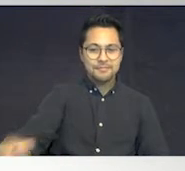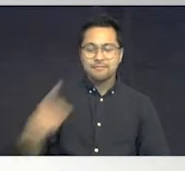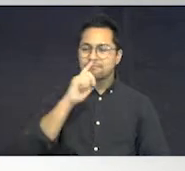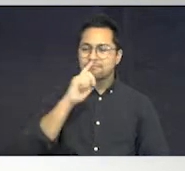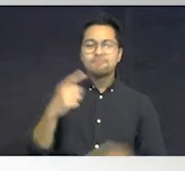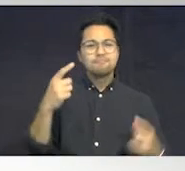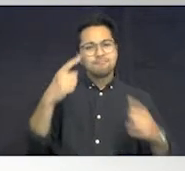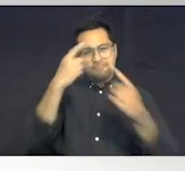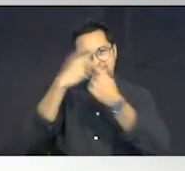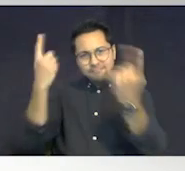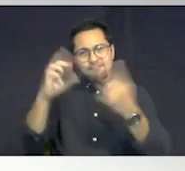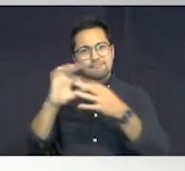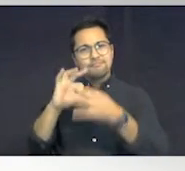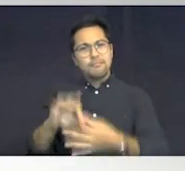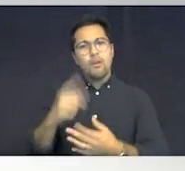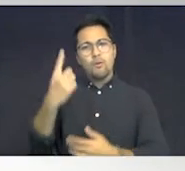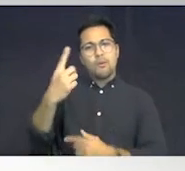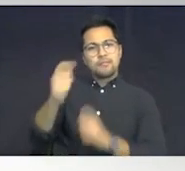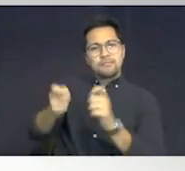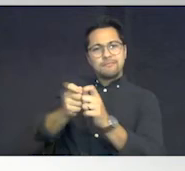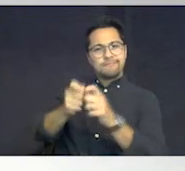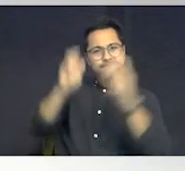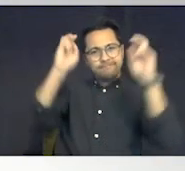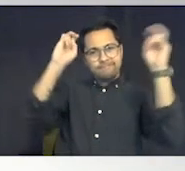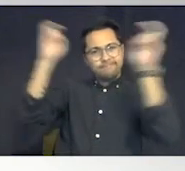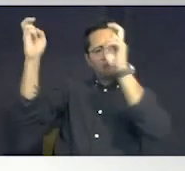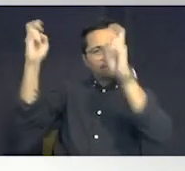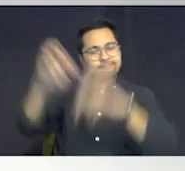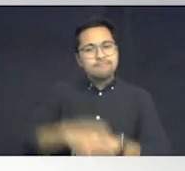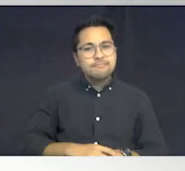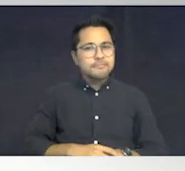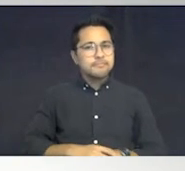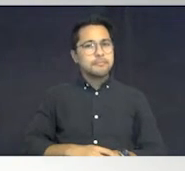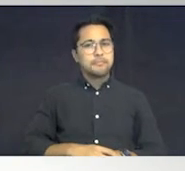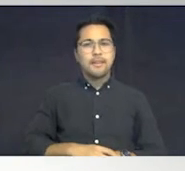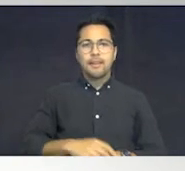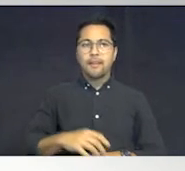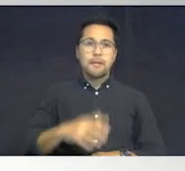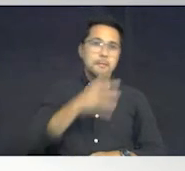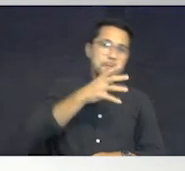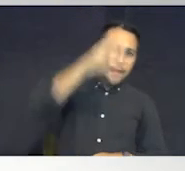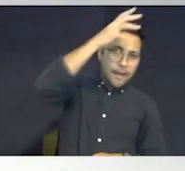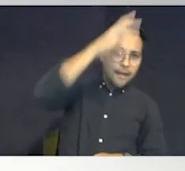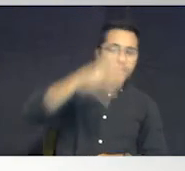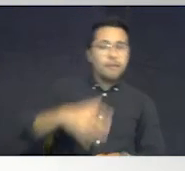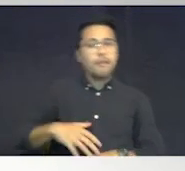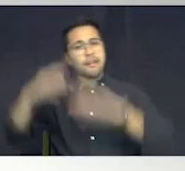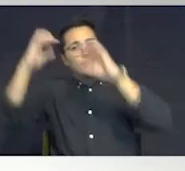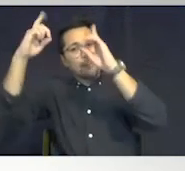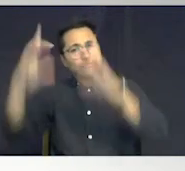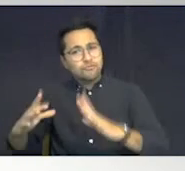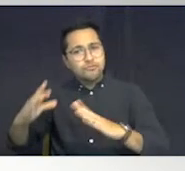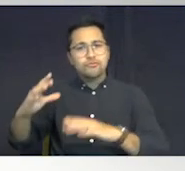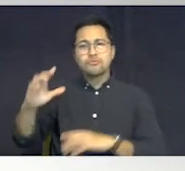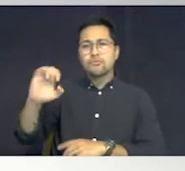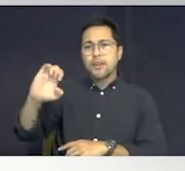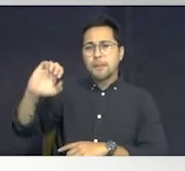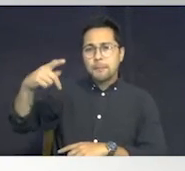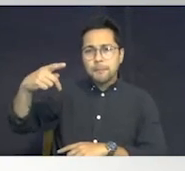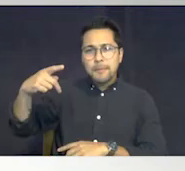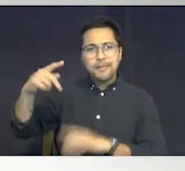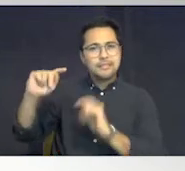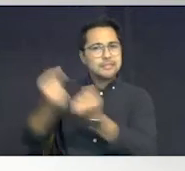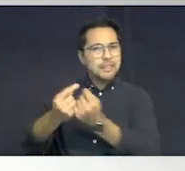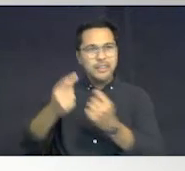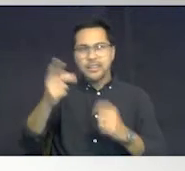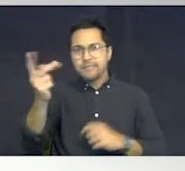one particular issue. There's a lack of agreement or consensus between the parent and the educators or IEP